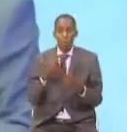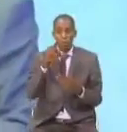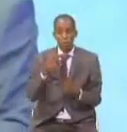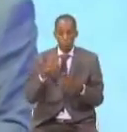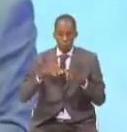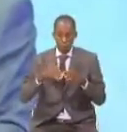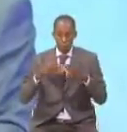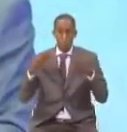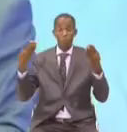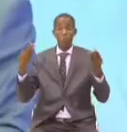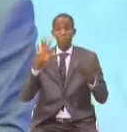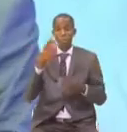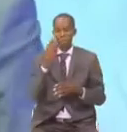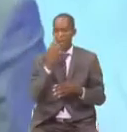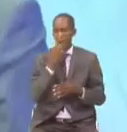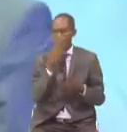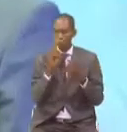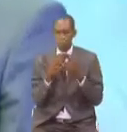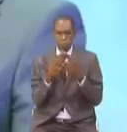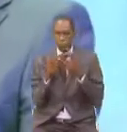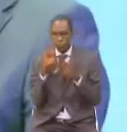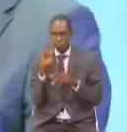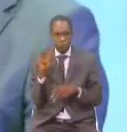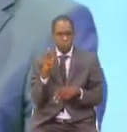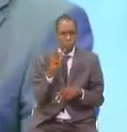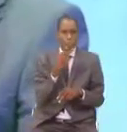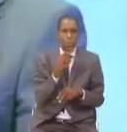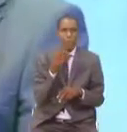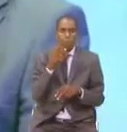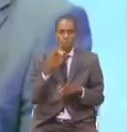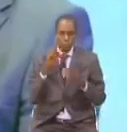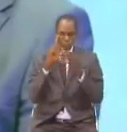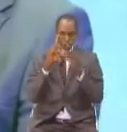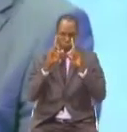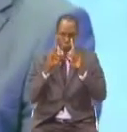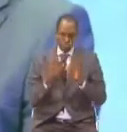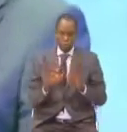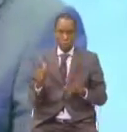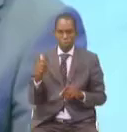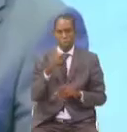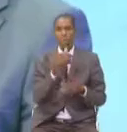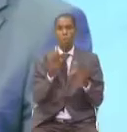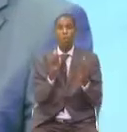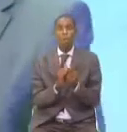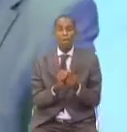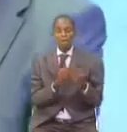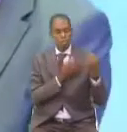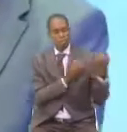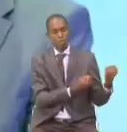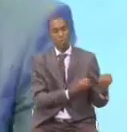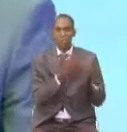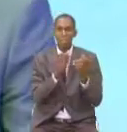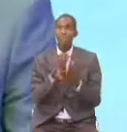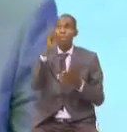your eyes to check up, you check up with the confidence that you know God cannot fail.